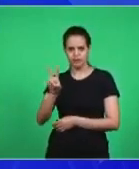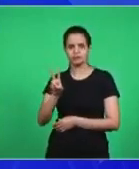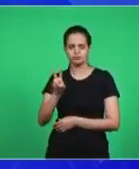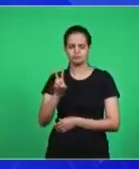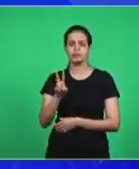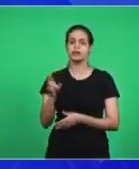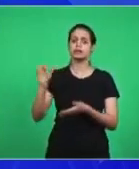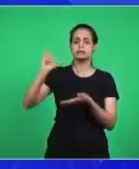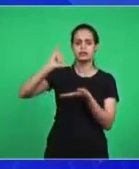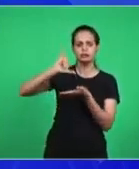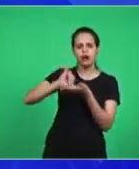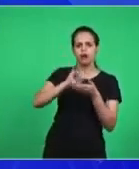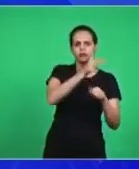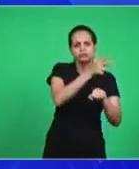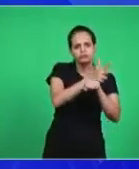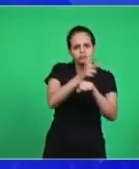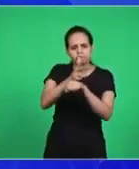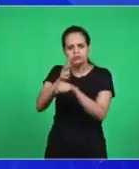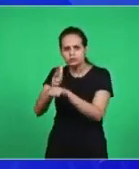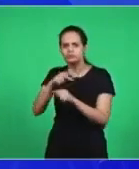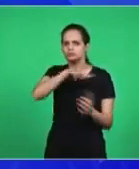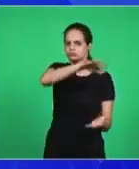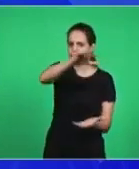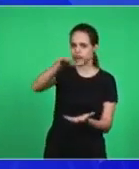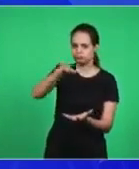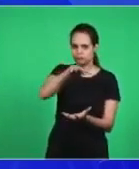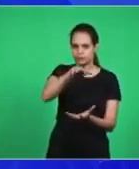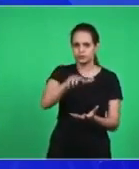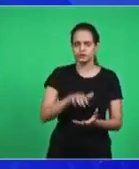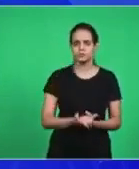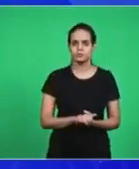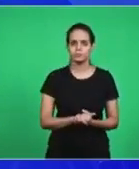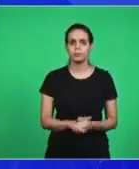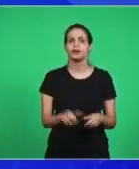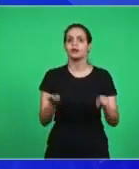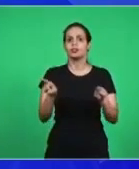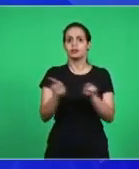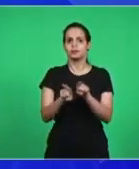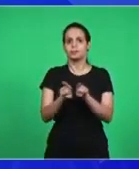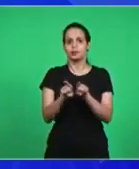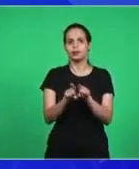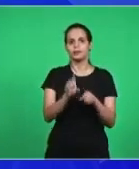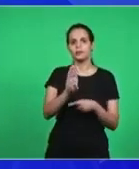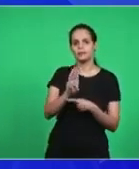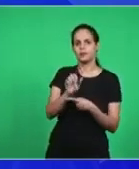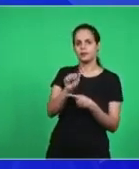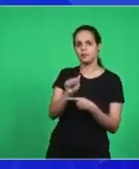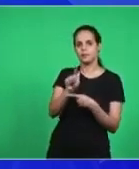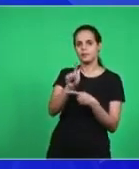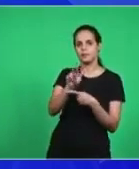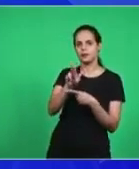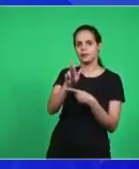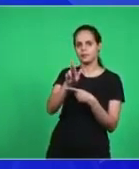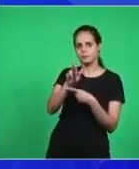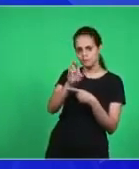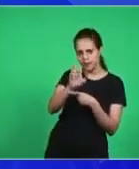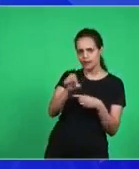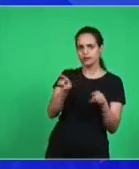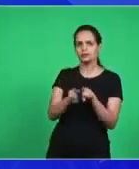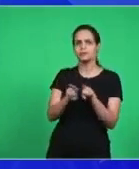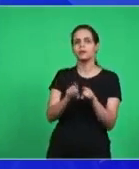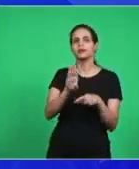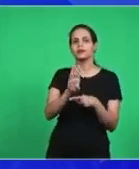of Communication here in Vila Velha. We also have pictures of the brethren in the church of Bagre and Bevis, a result of